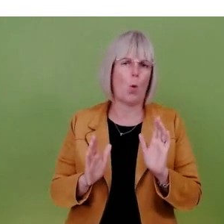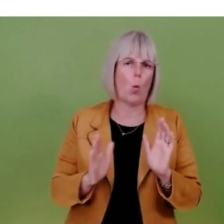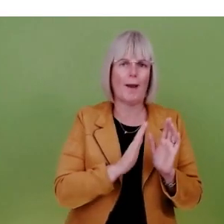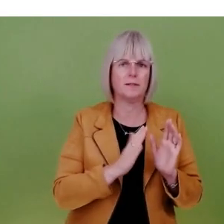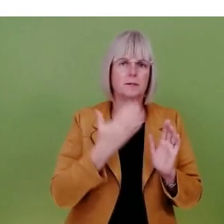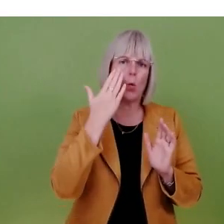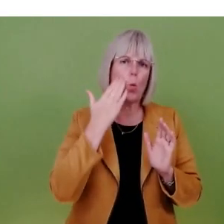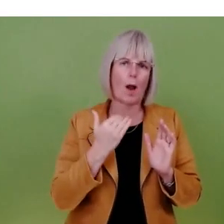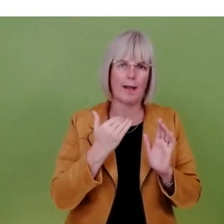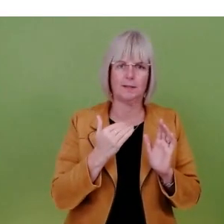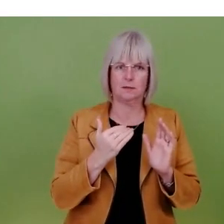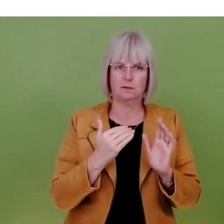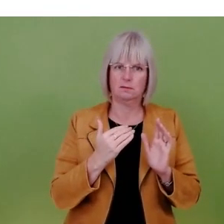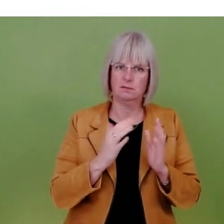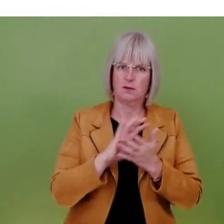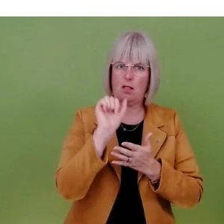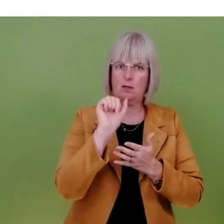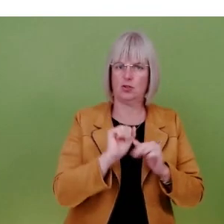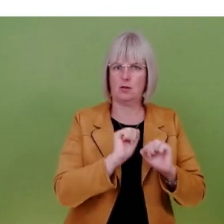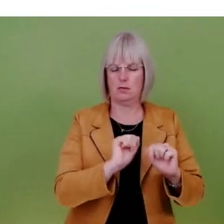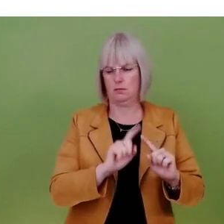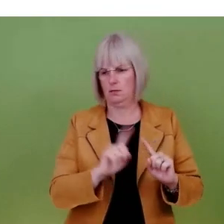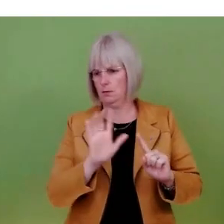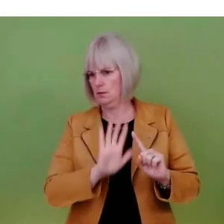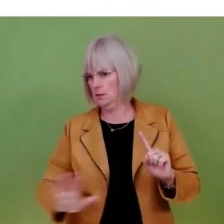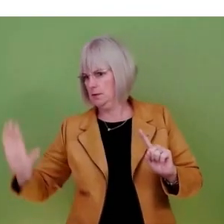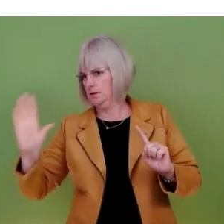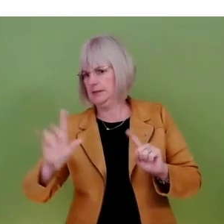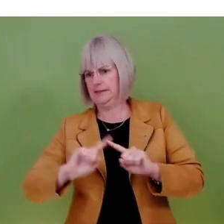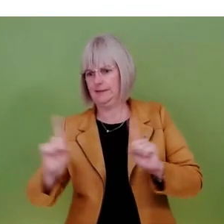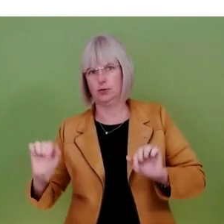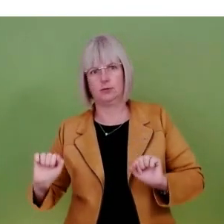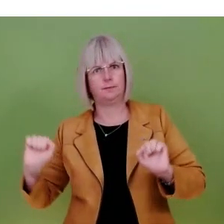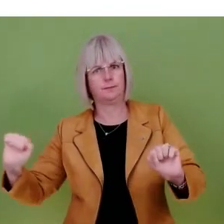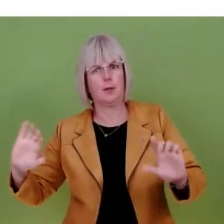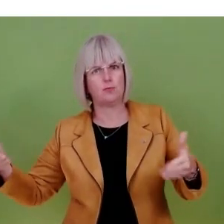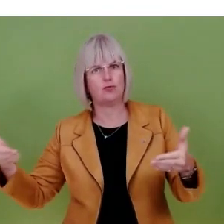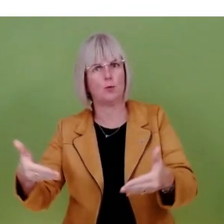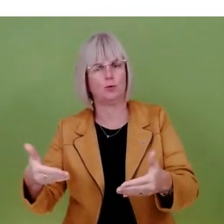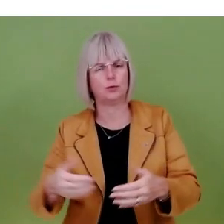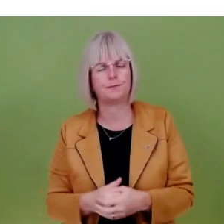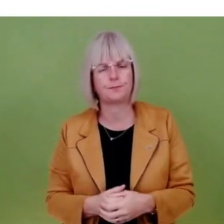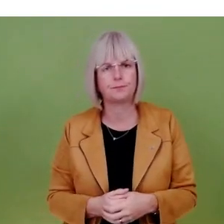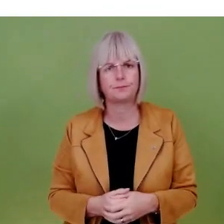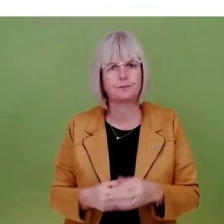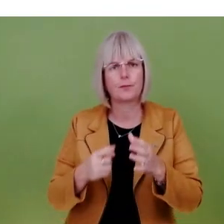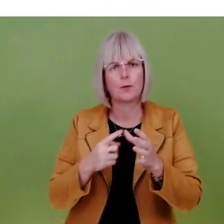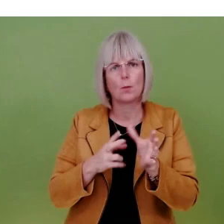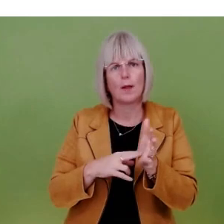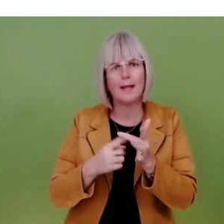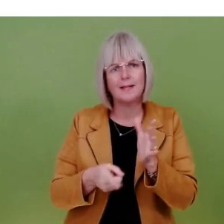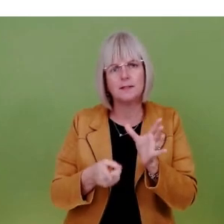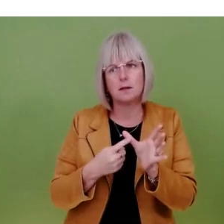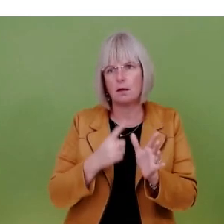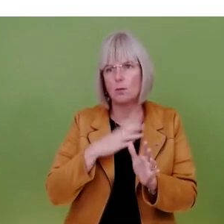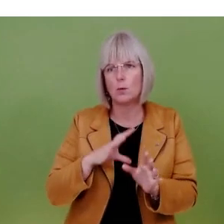my reflection on that question, then I think Anita had said that she was going to come in and say something to that. I mean, I think this is a